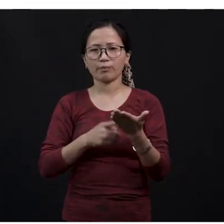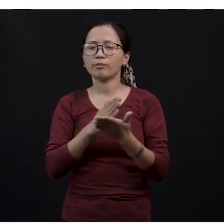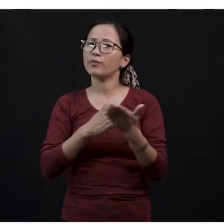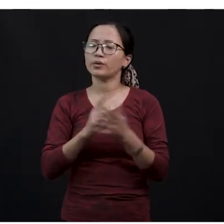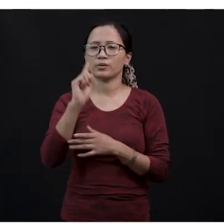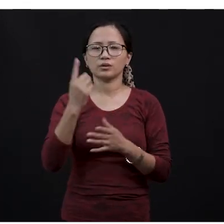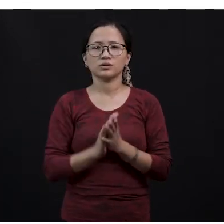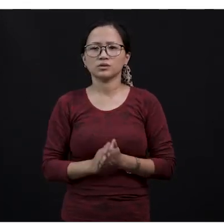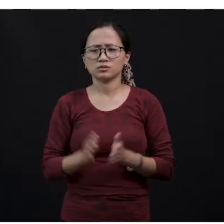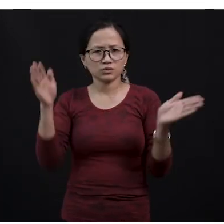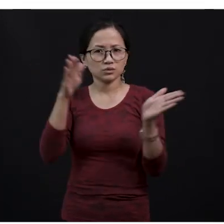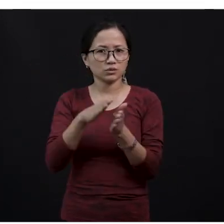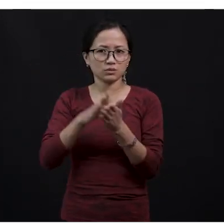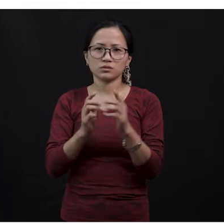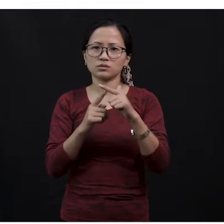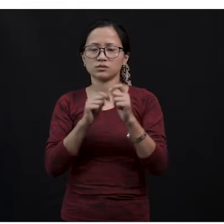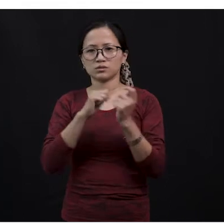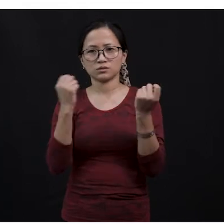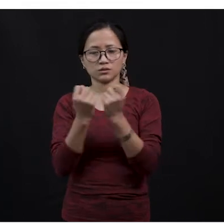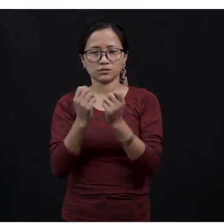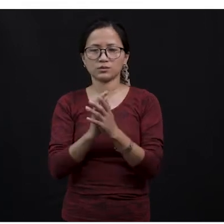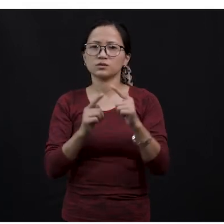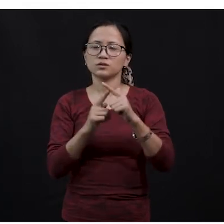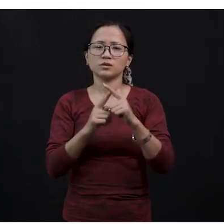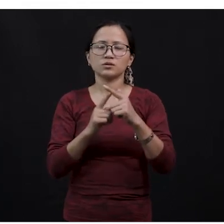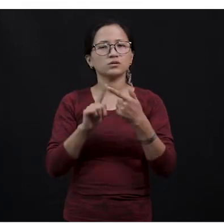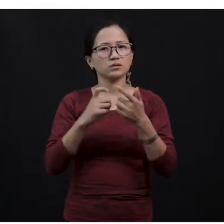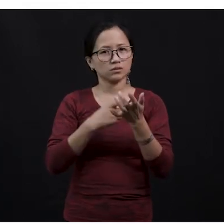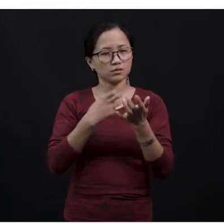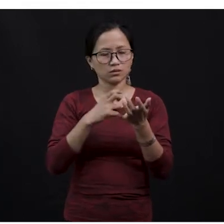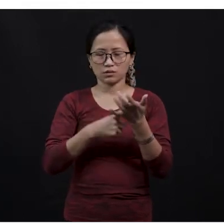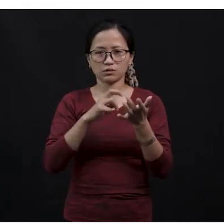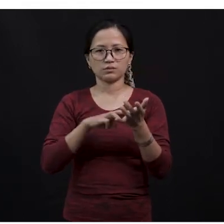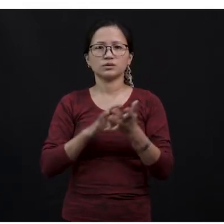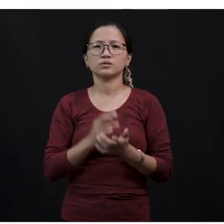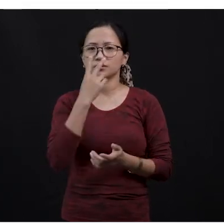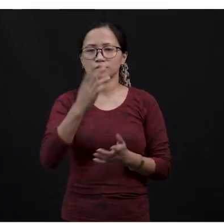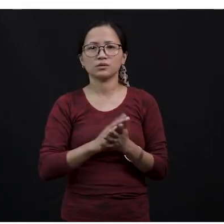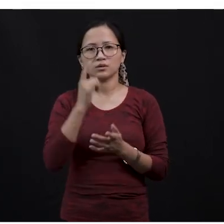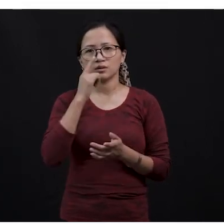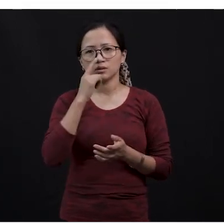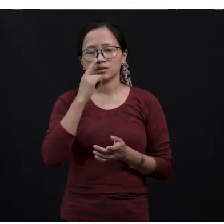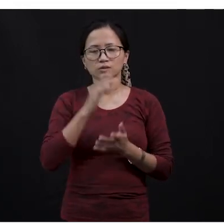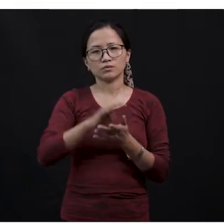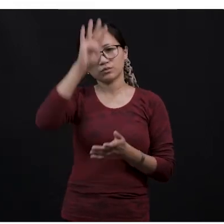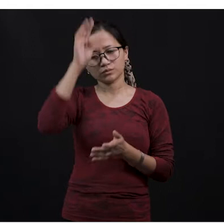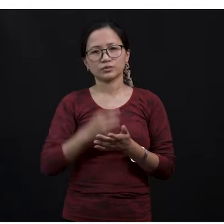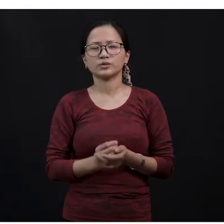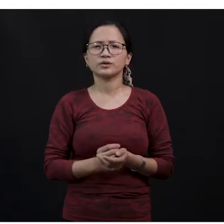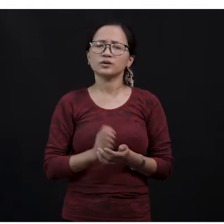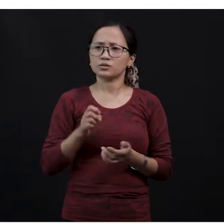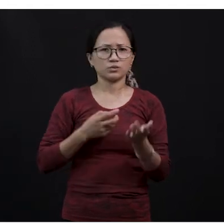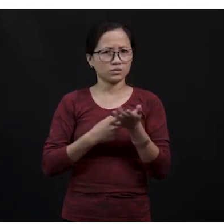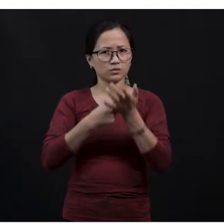short termed, like Razia Sultan only for 4 years. So, but we did see a woman ruler even in those